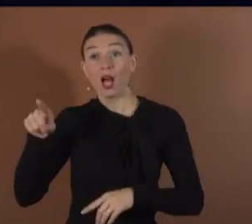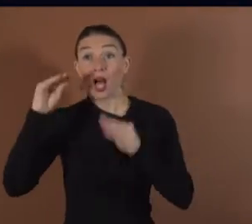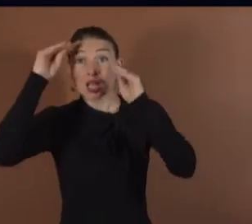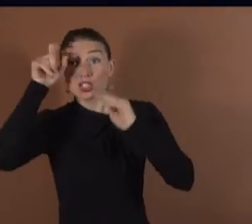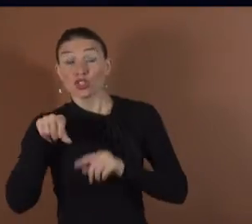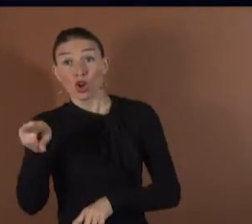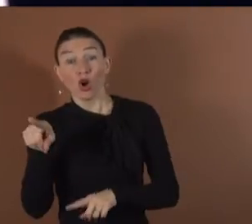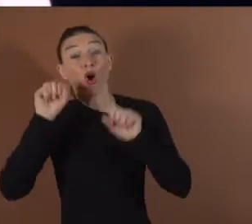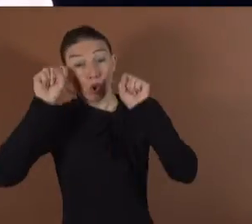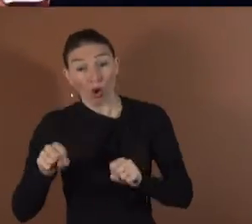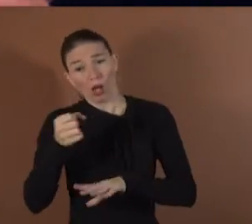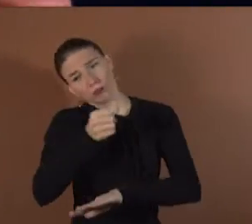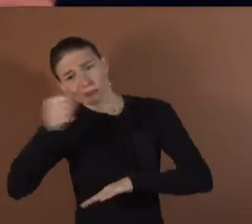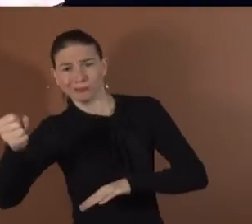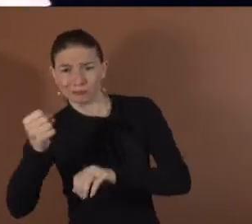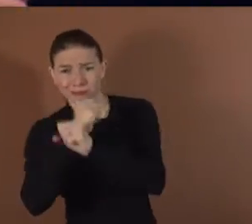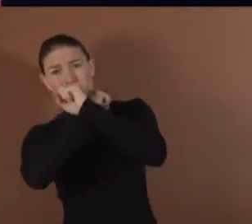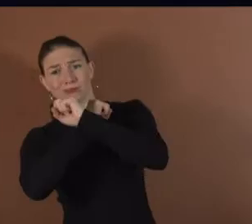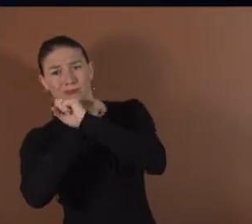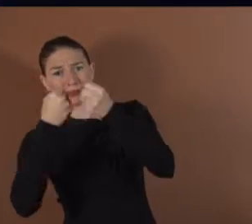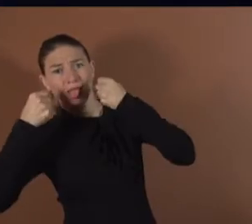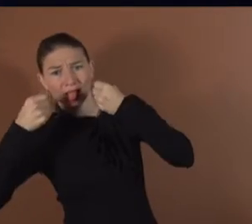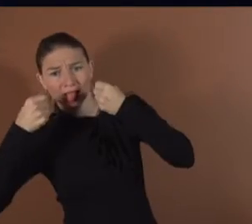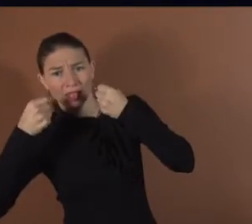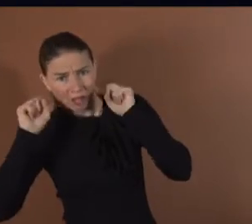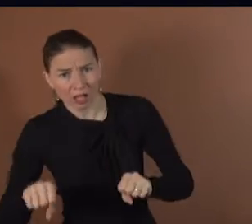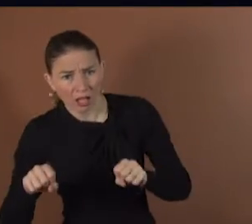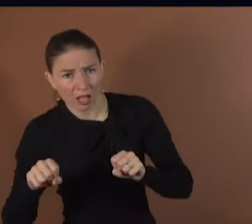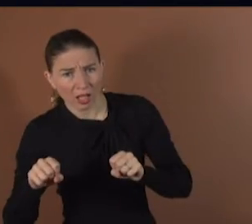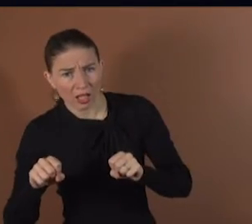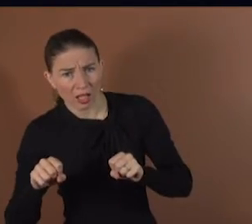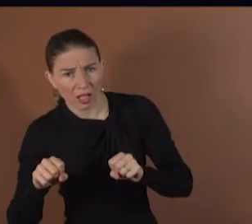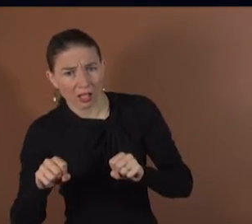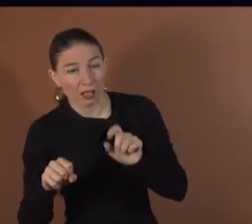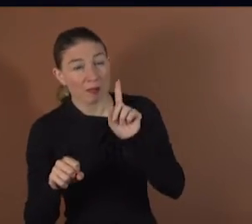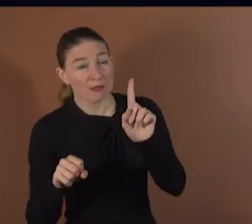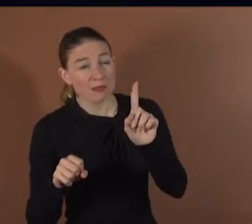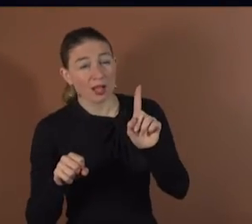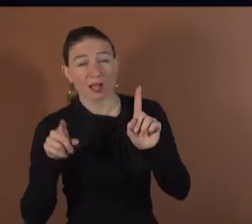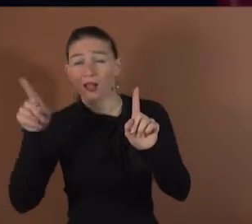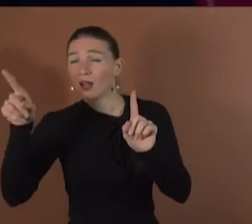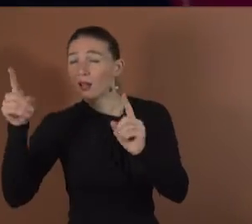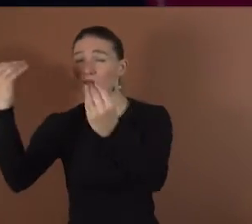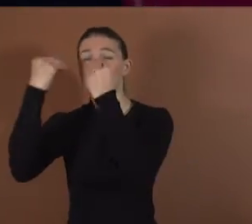us was, as a teacher and as an educator, do not let the system defeat you,